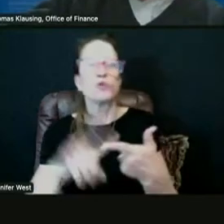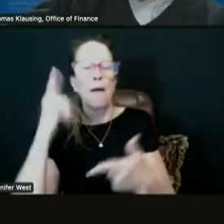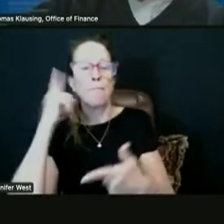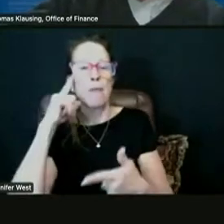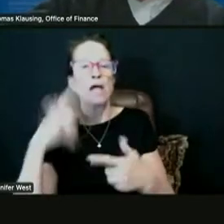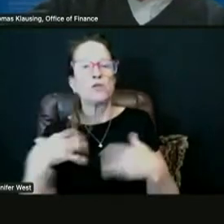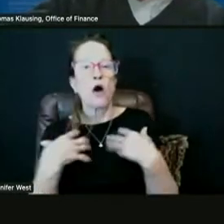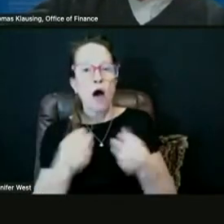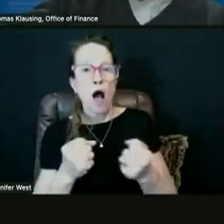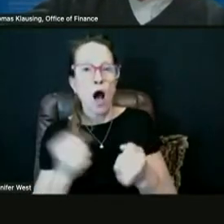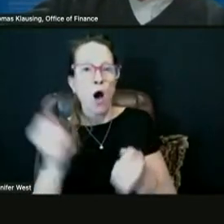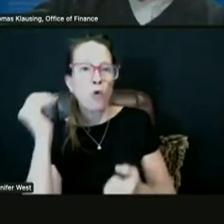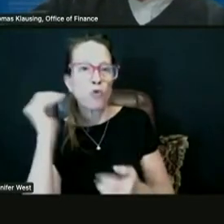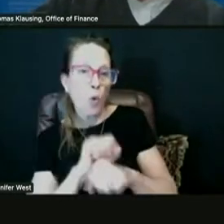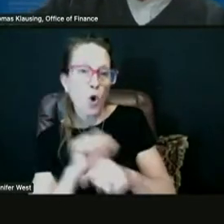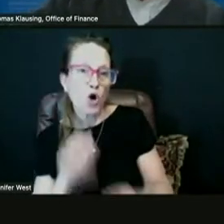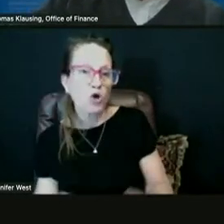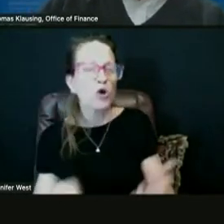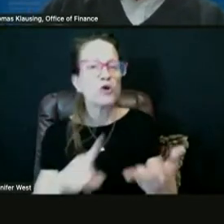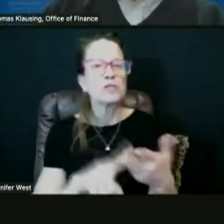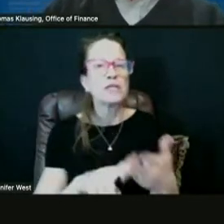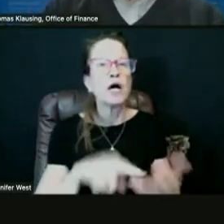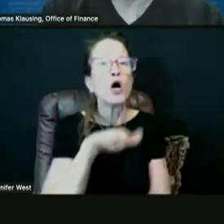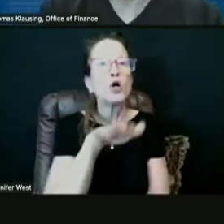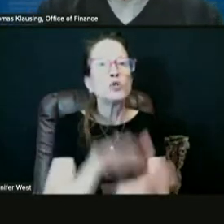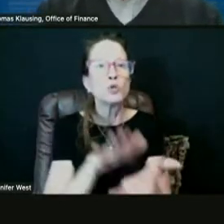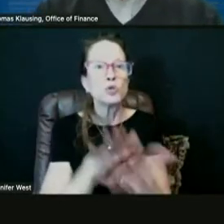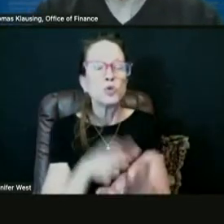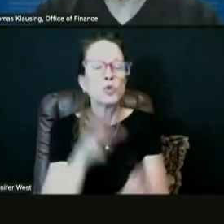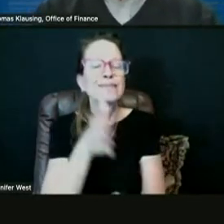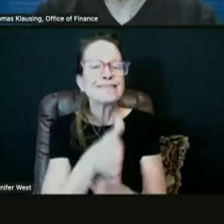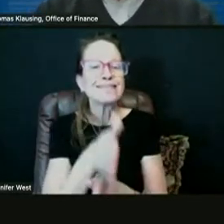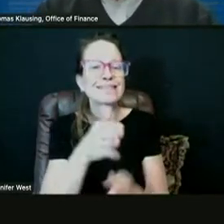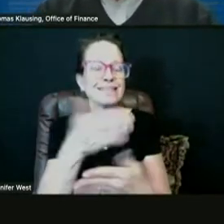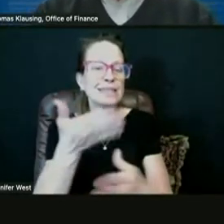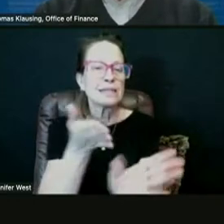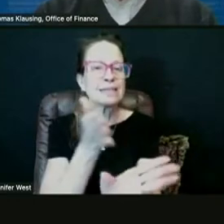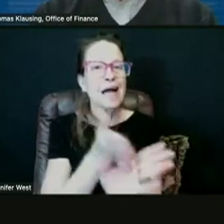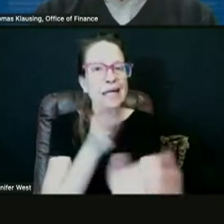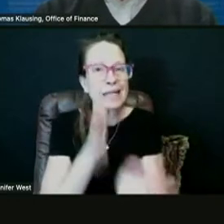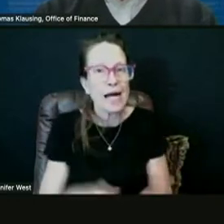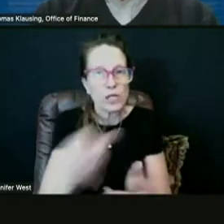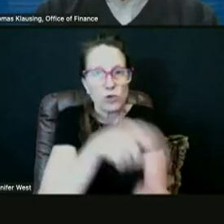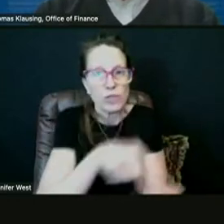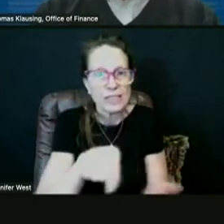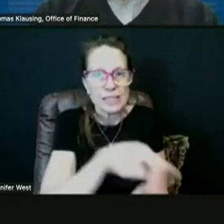through ESSER funds be maintained once that fund ends?